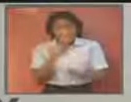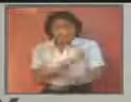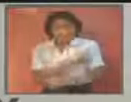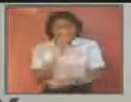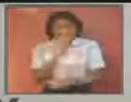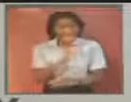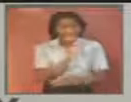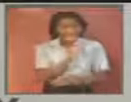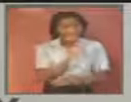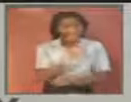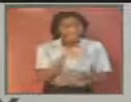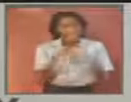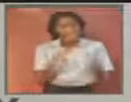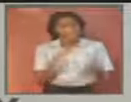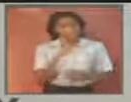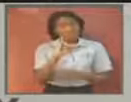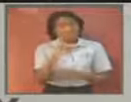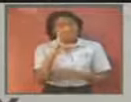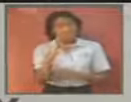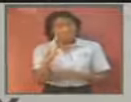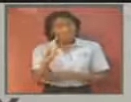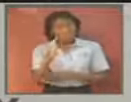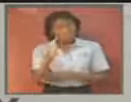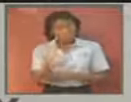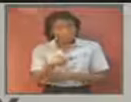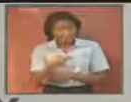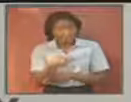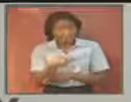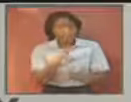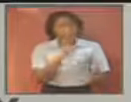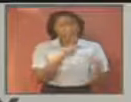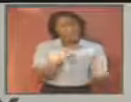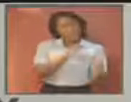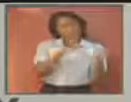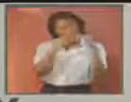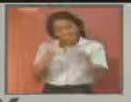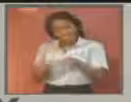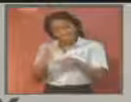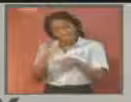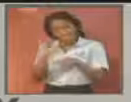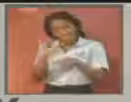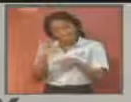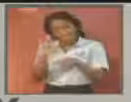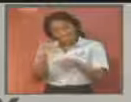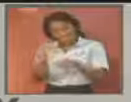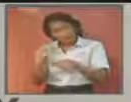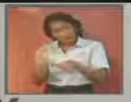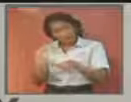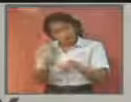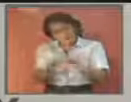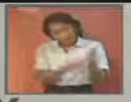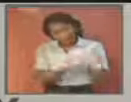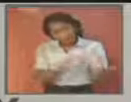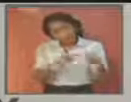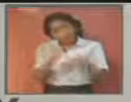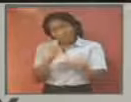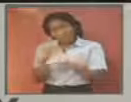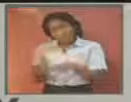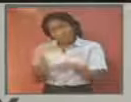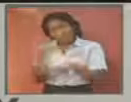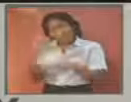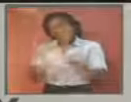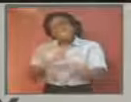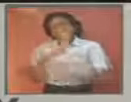first dose at Rio Claro, you're now going to the Mayaro Sporting Center where we will administer